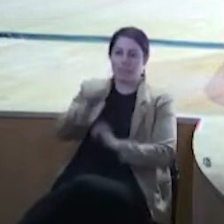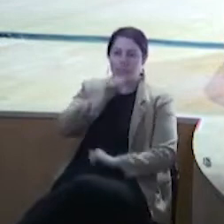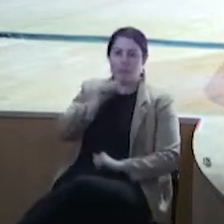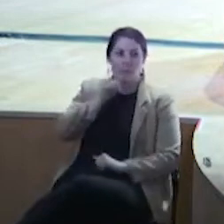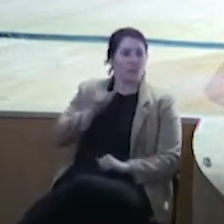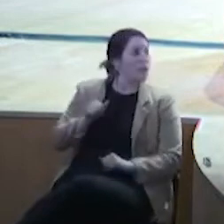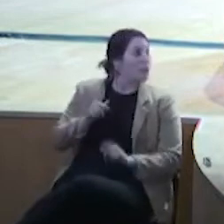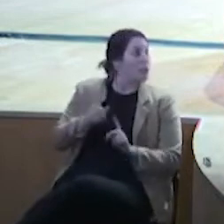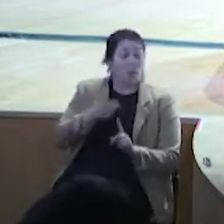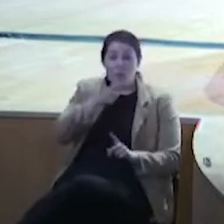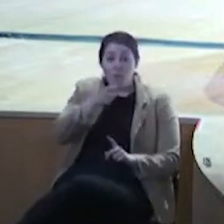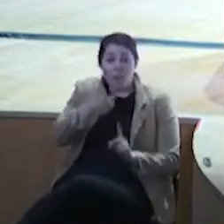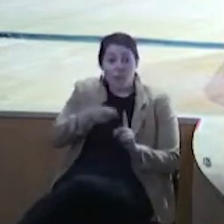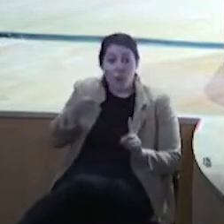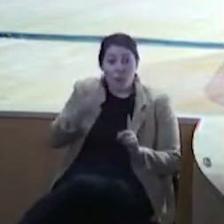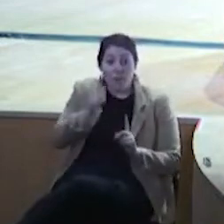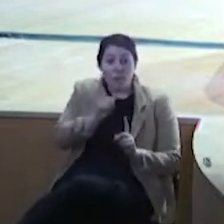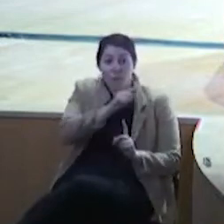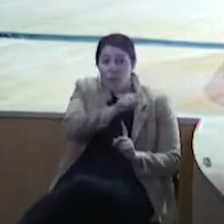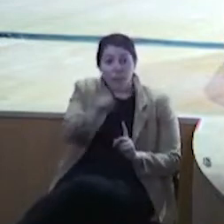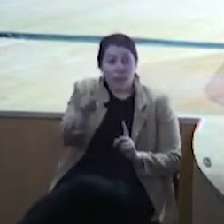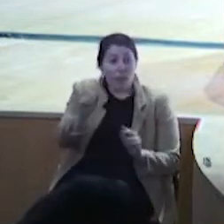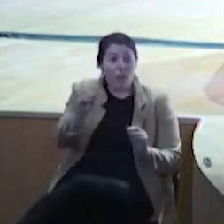Arizona? Yay!